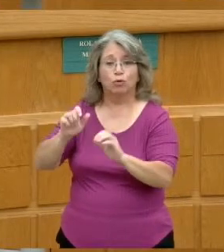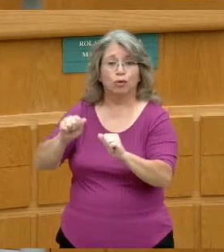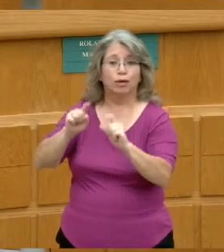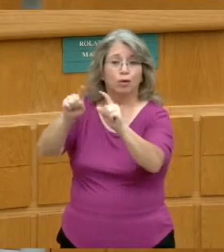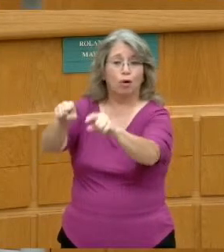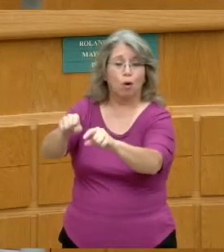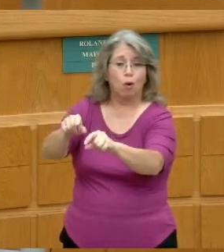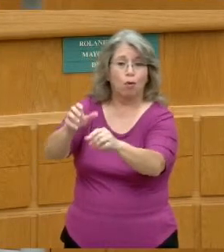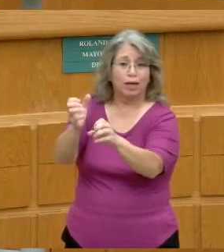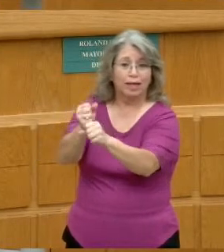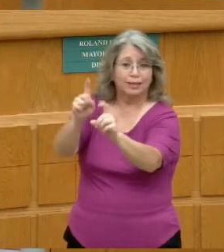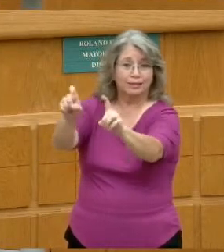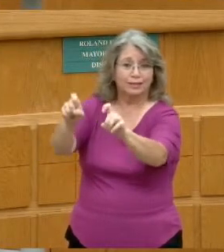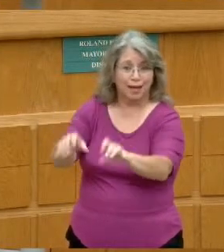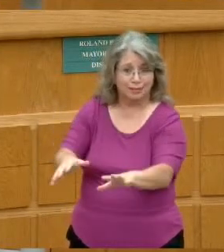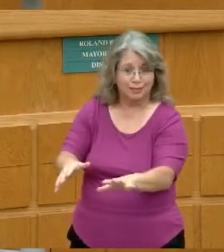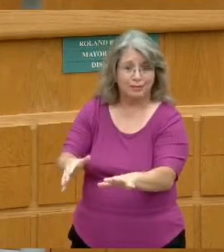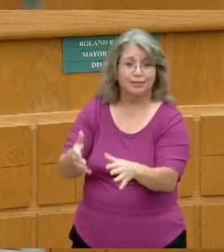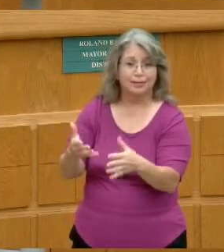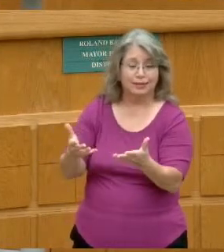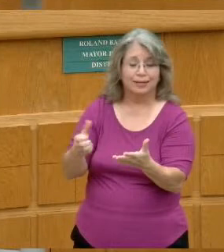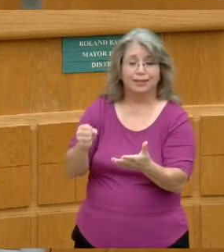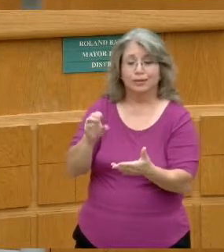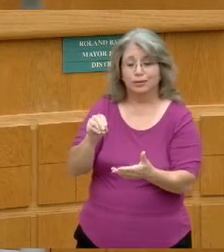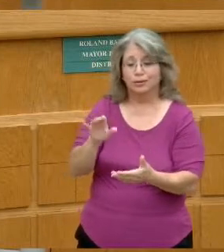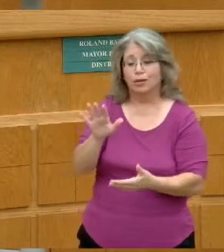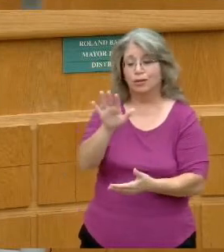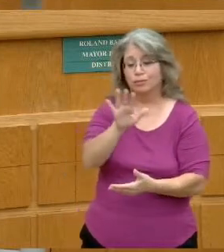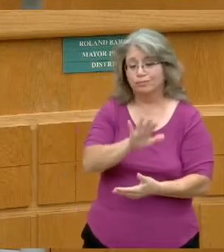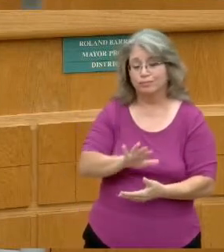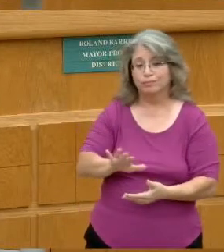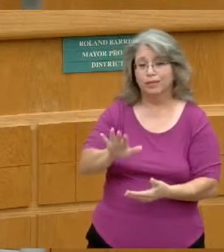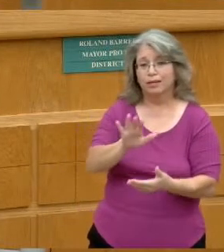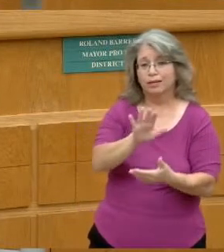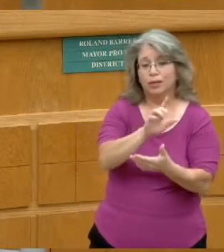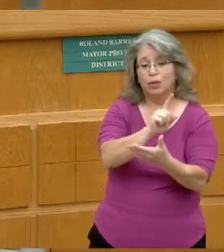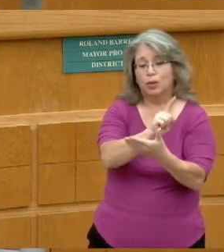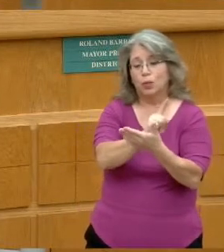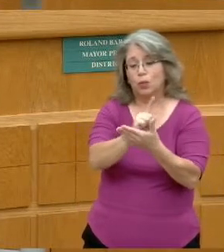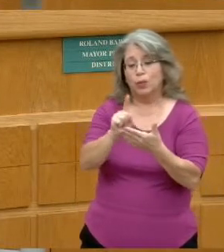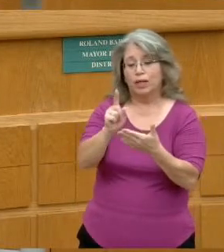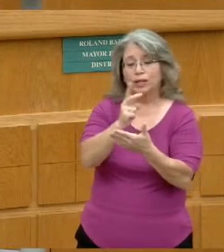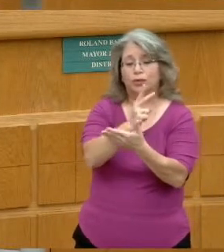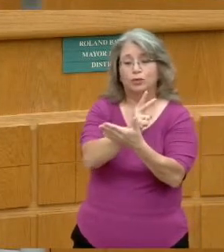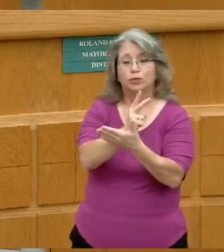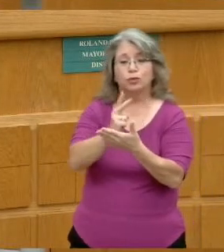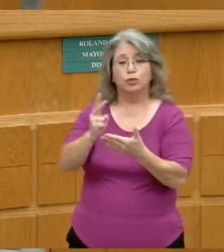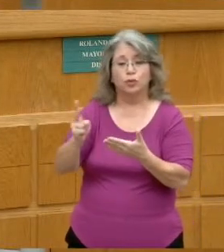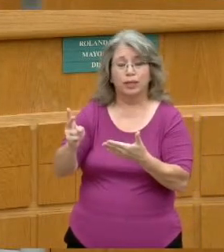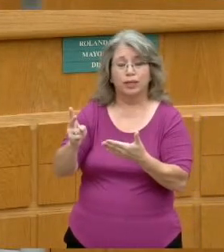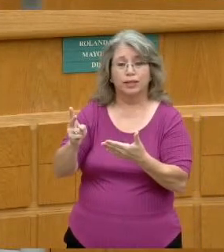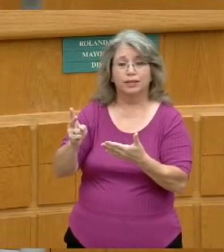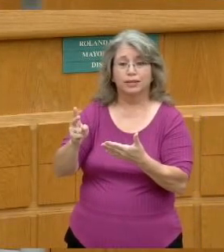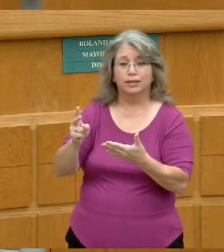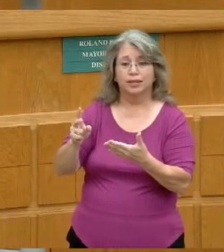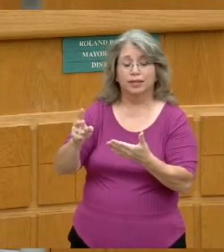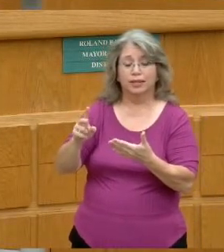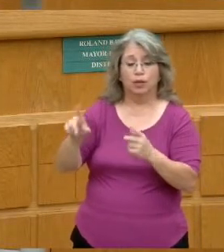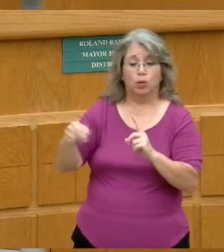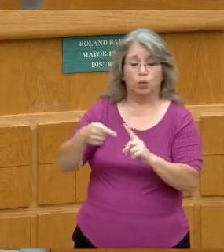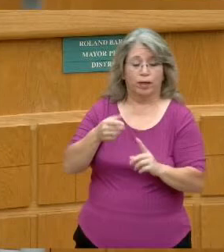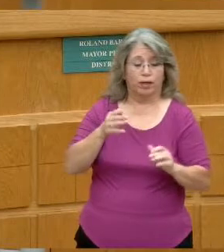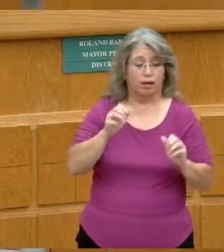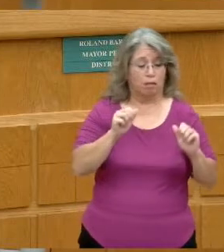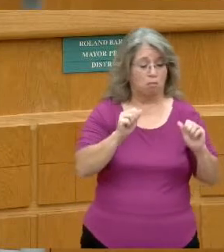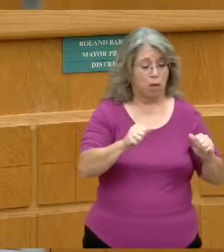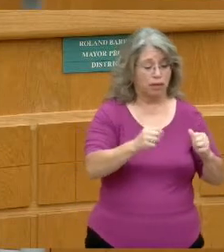range of results here, but you're looking at somewhere up to 2 weeks period between when the amount of activity increases